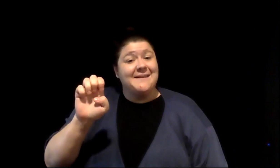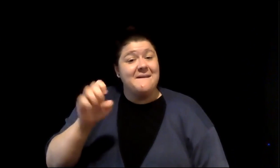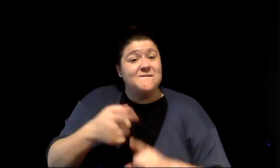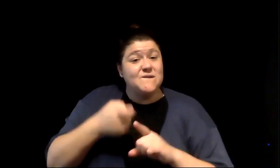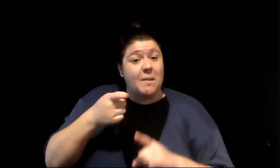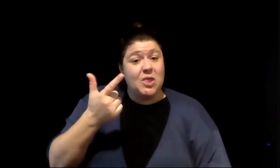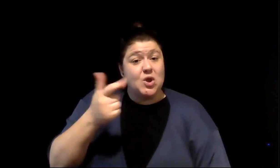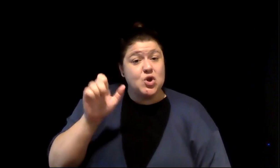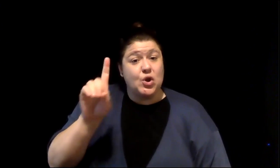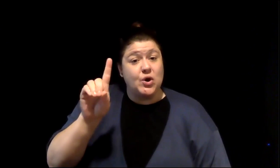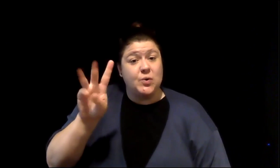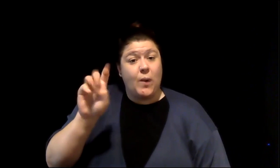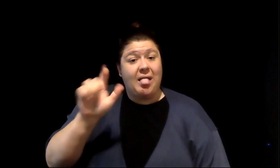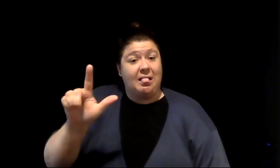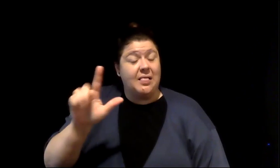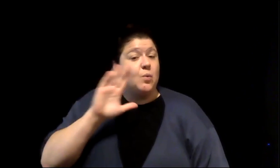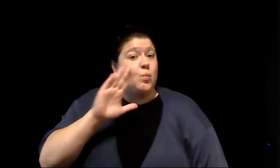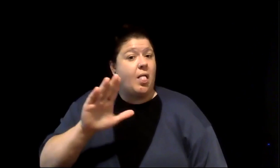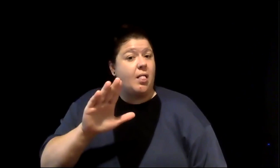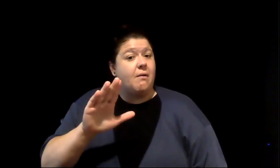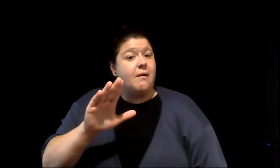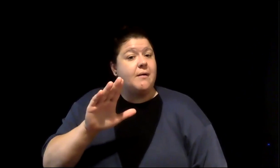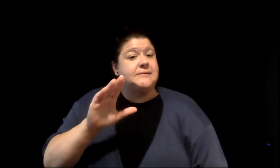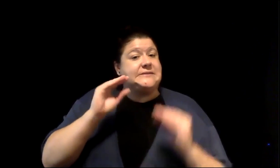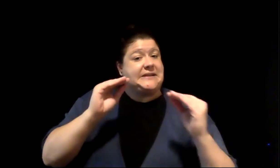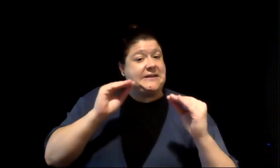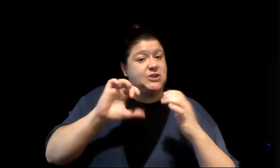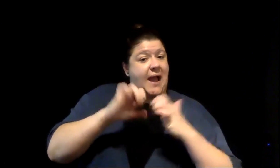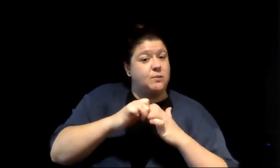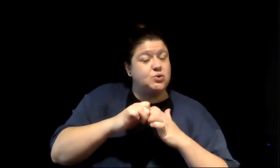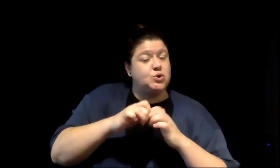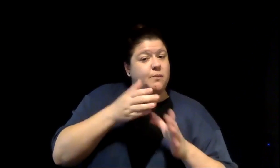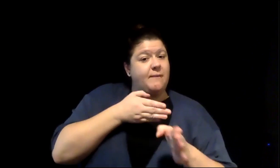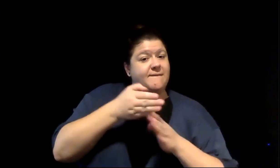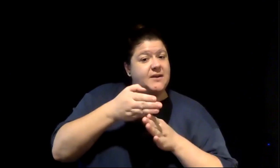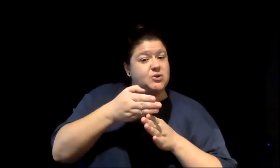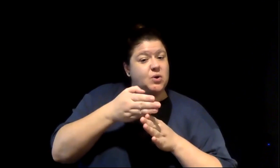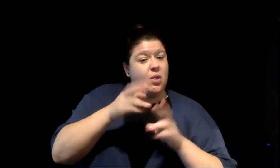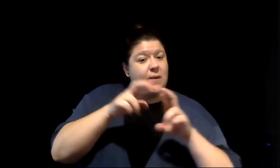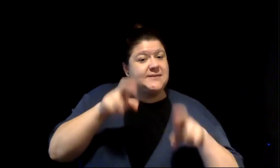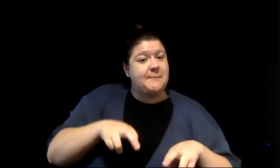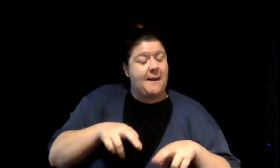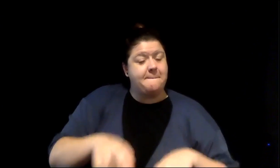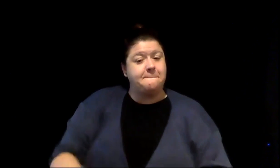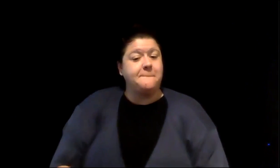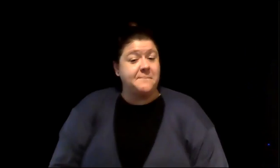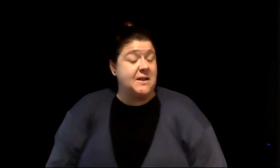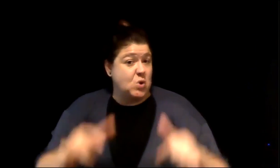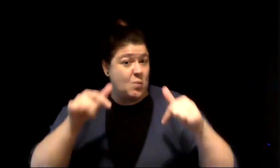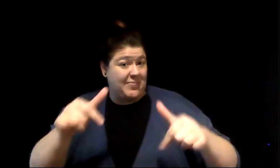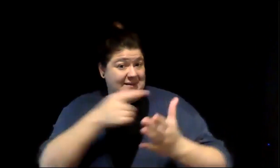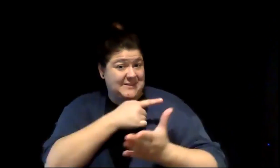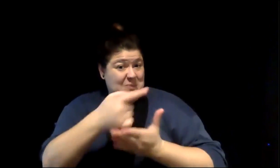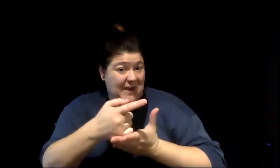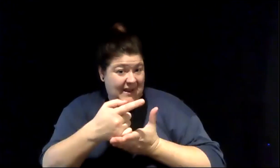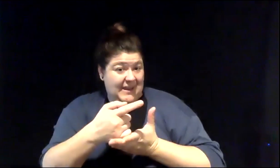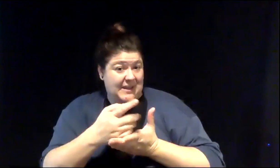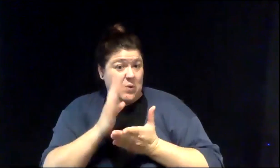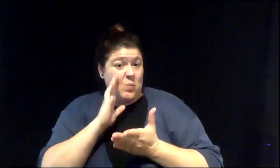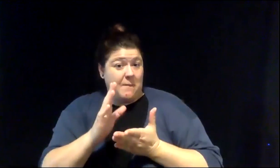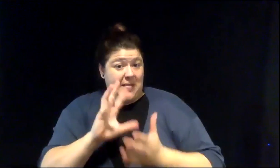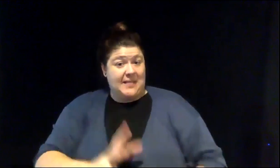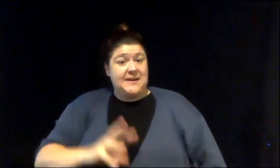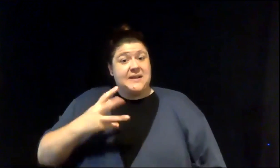resume. Okay, so your class, or rather this week, like I said, will be the